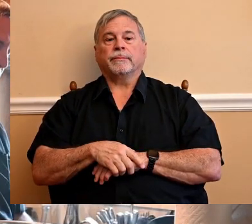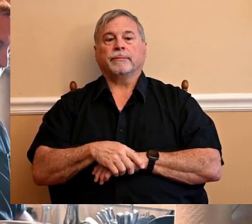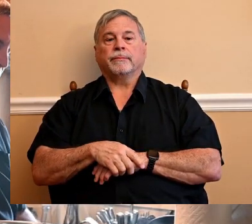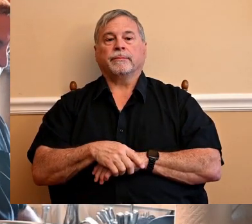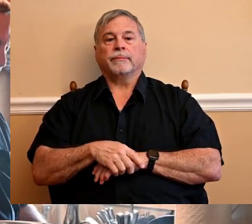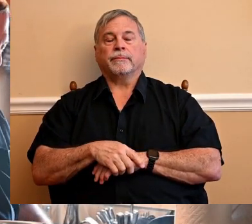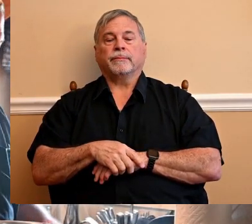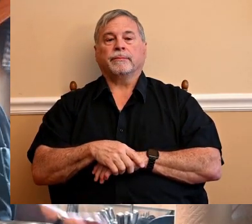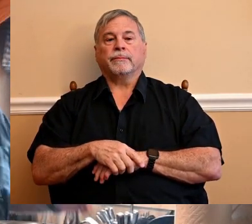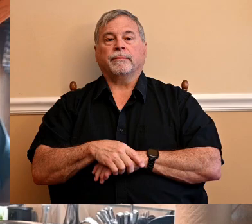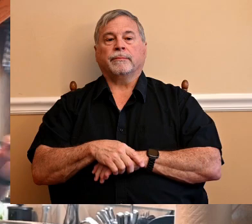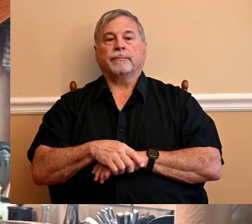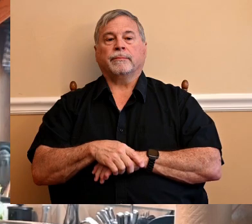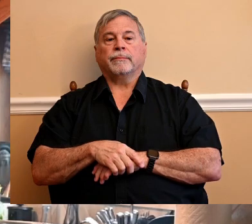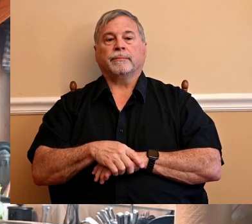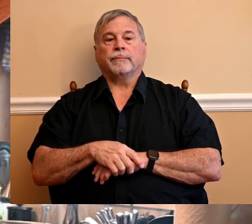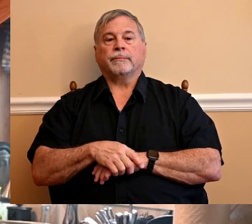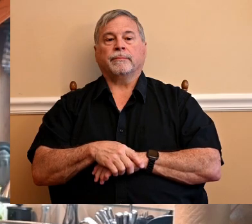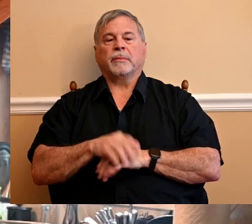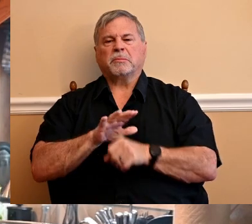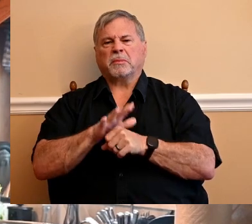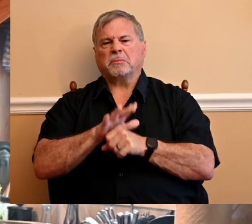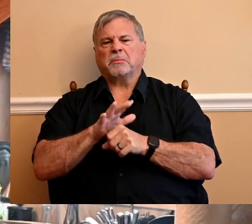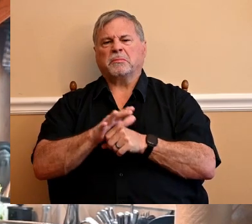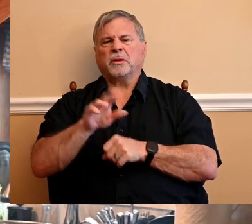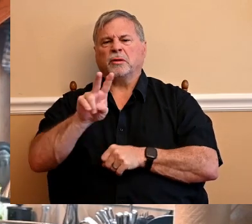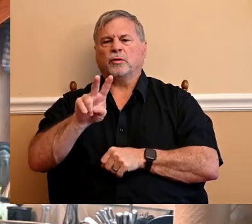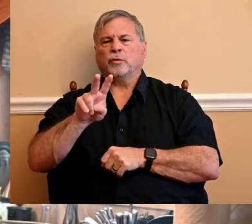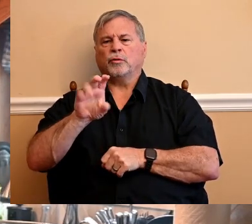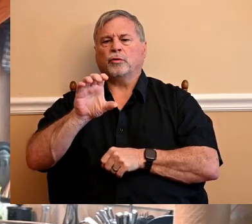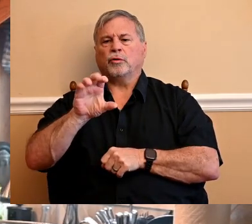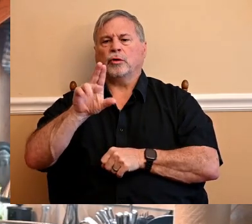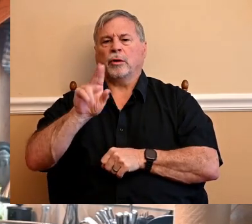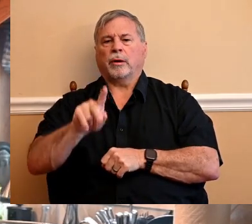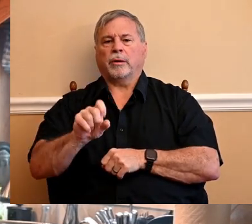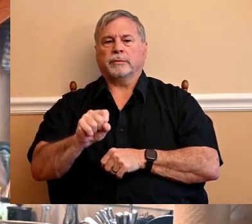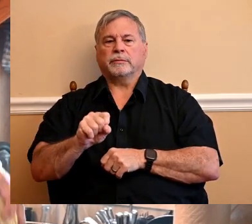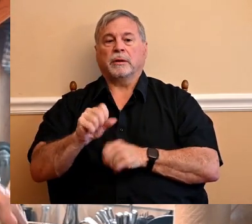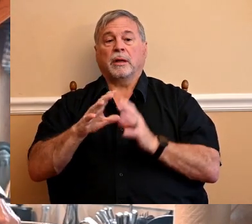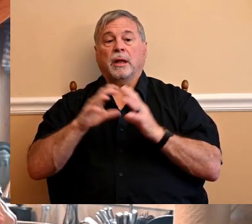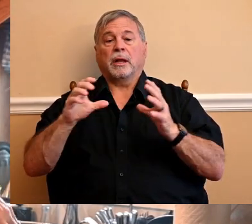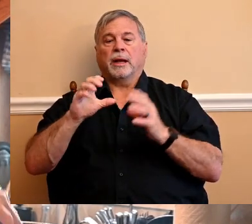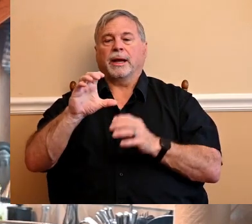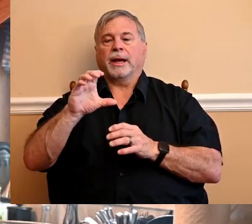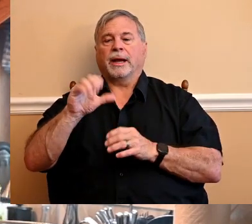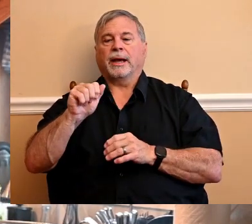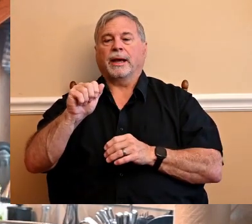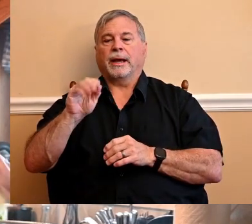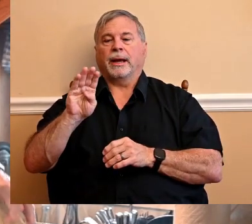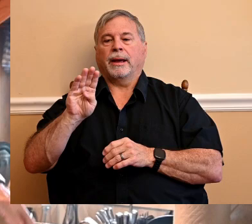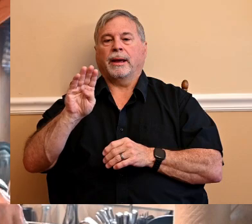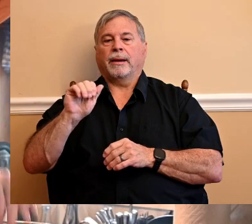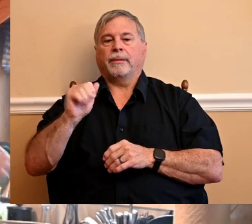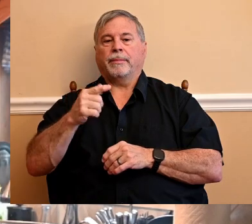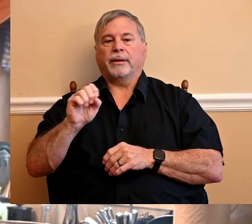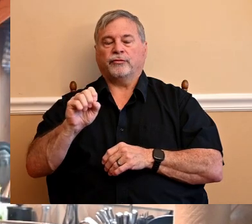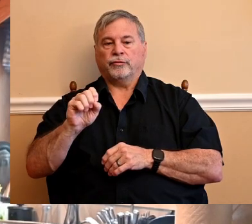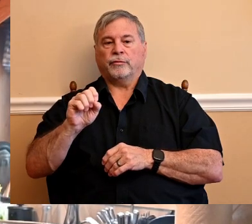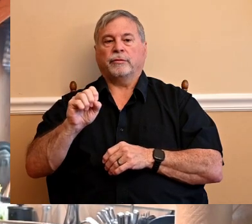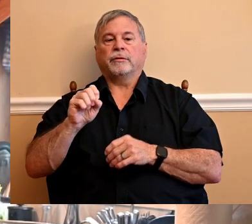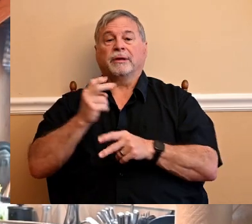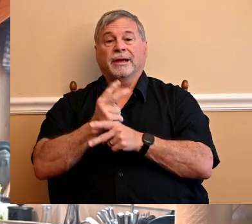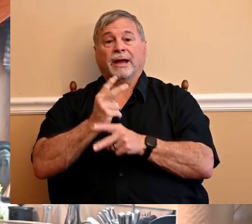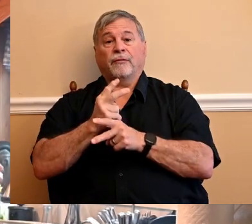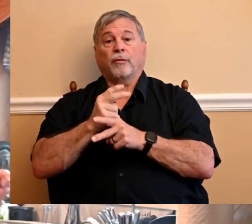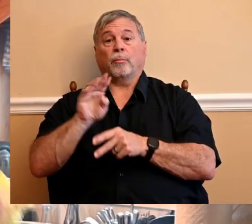Now that might be enough, about 2 cups. So we've got a lot of cabbage. So we're going to put our cabbage in. Be careful, that broth is